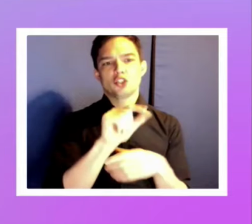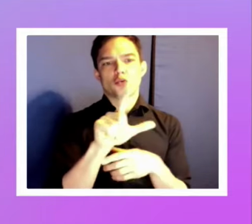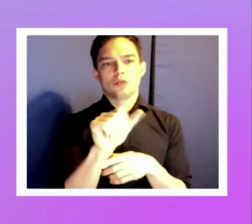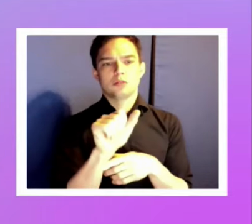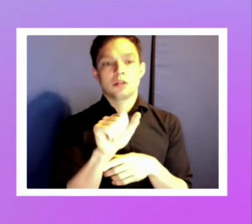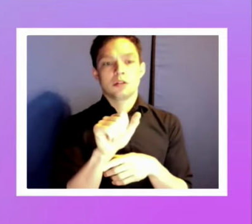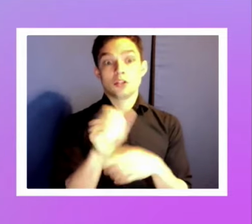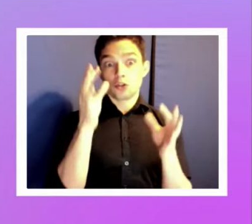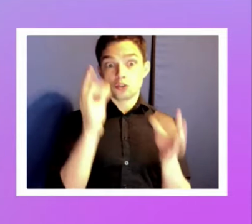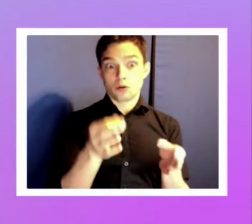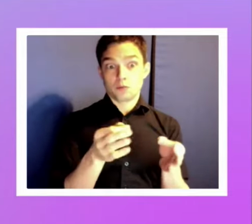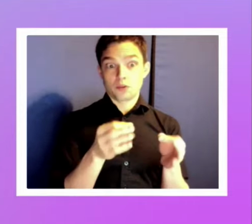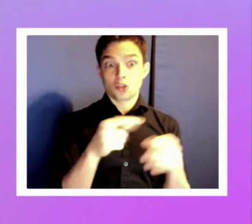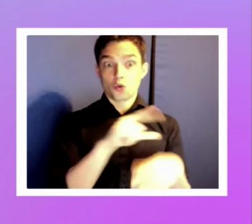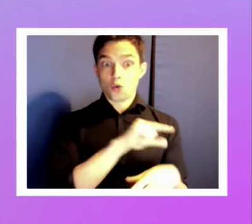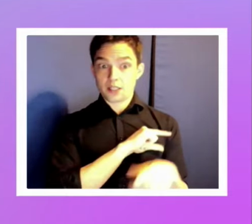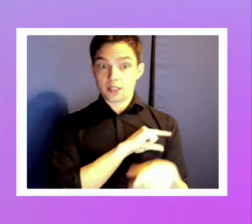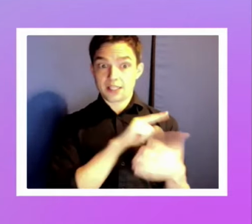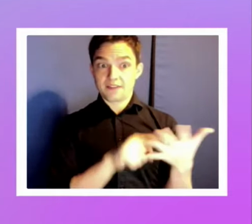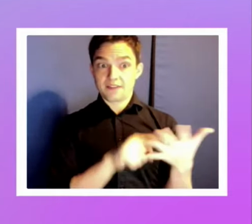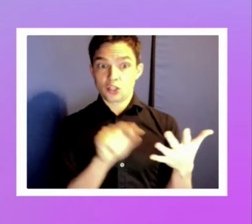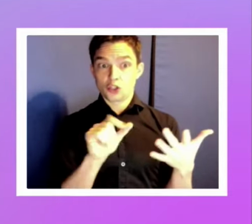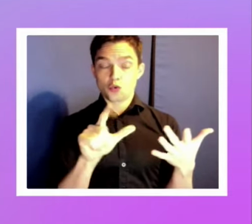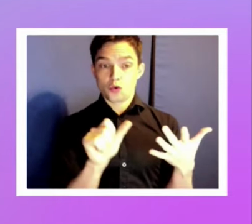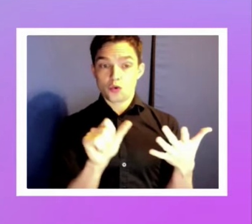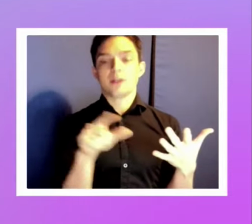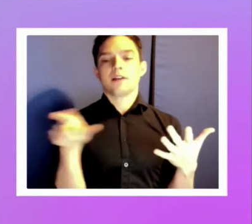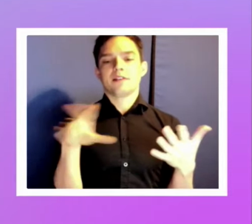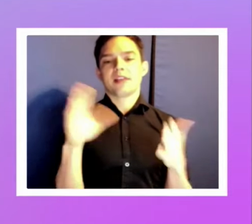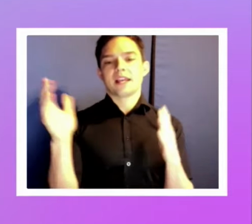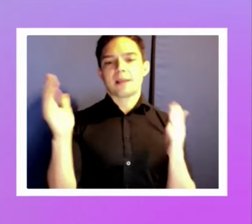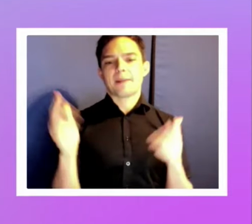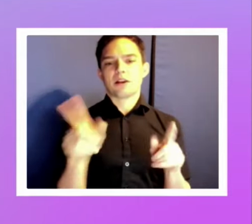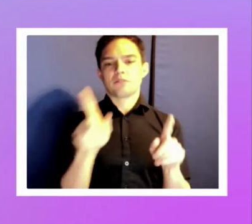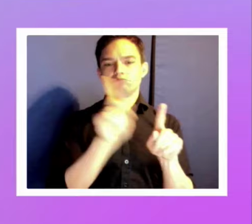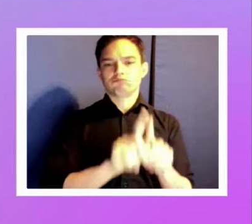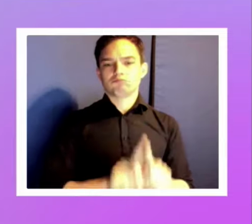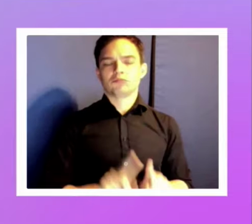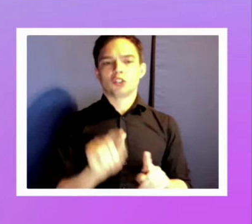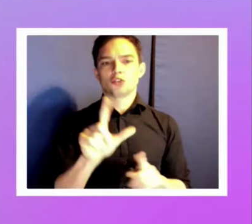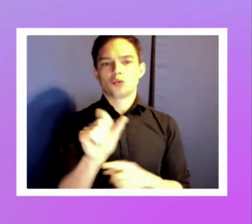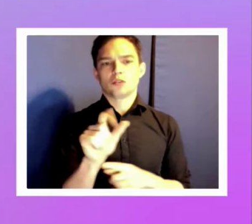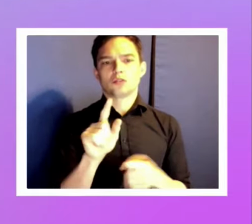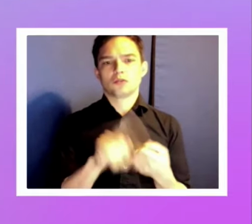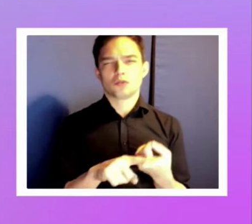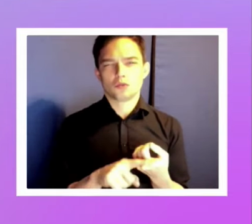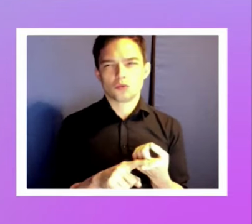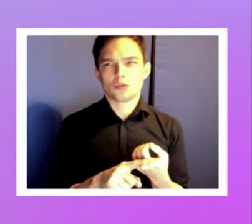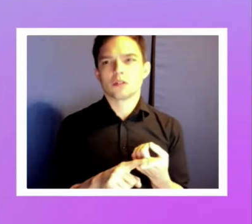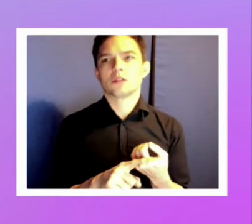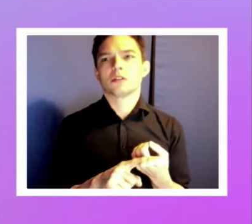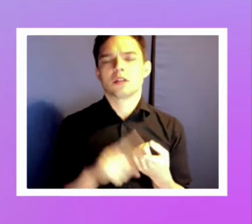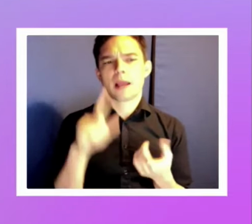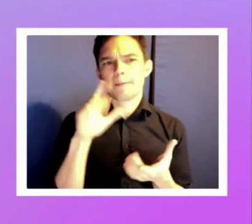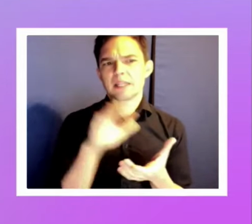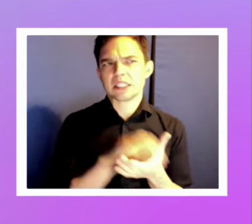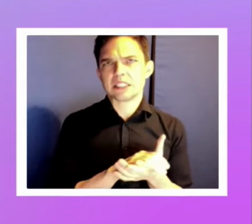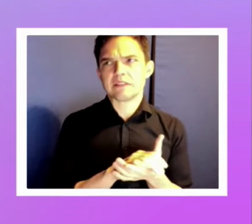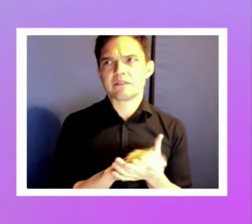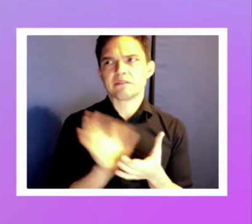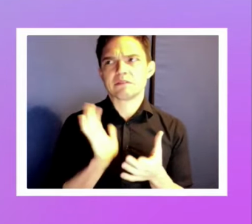those tools, what they did is they compared various tools to the, I believe at the time it